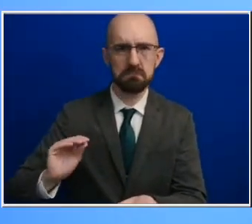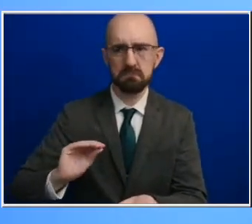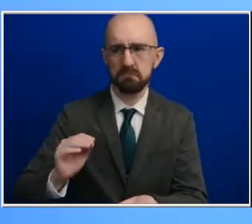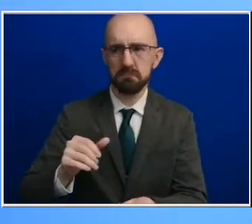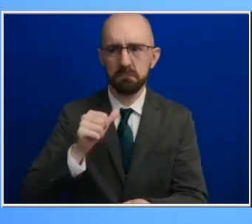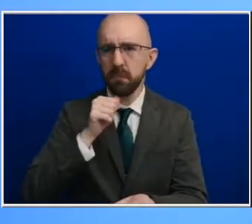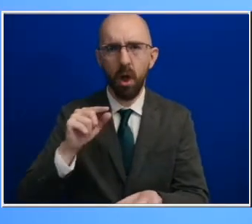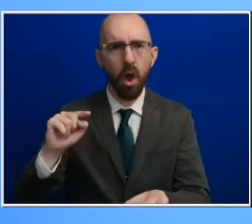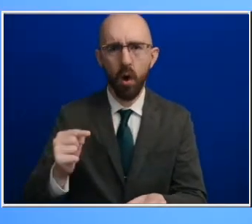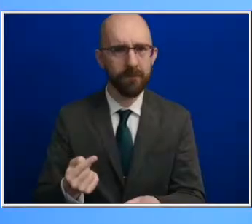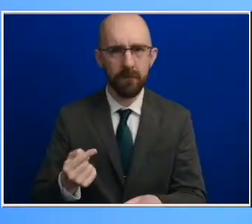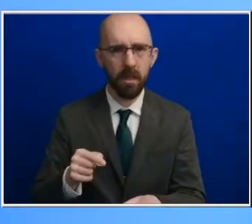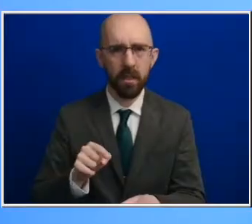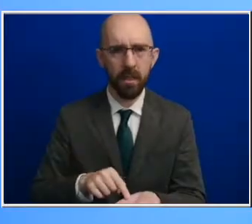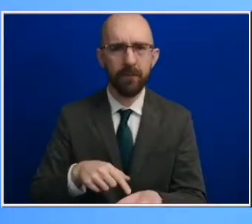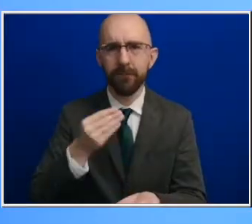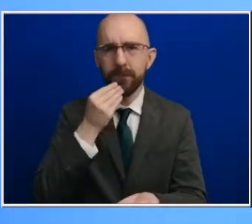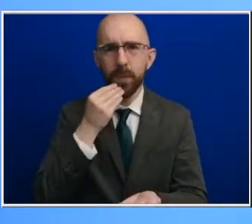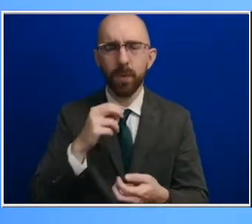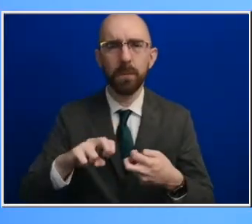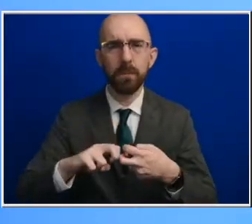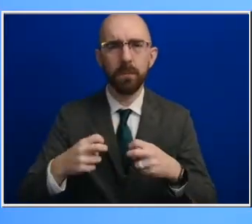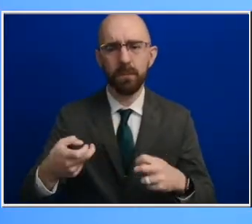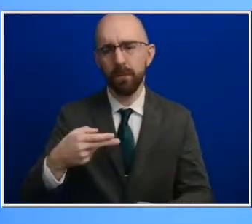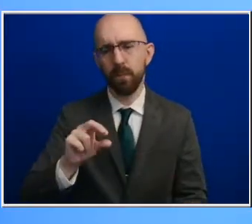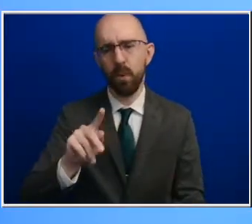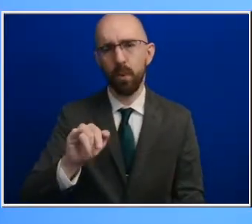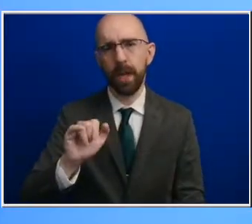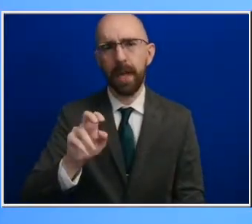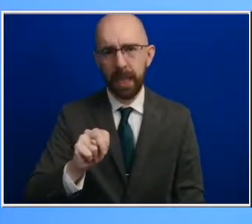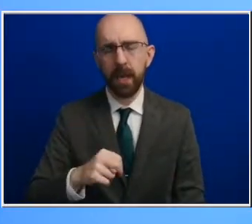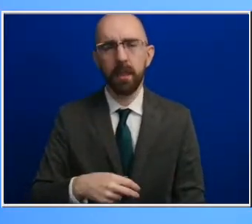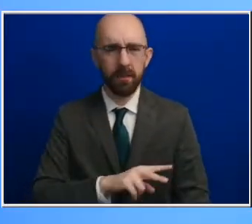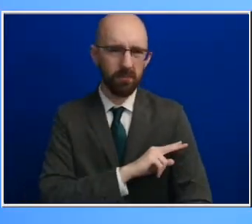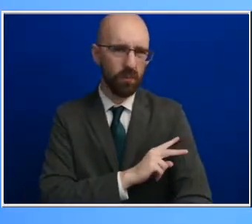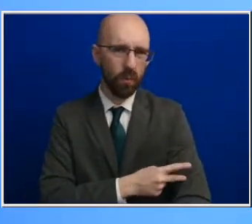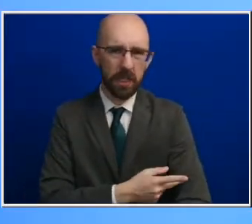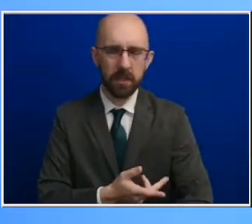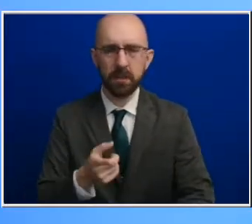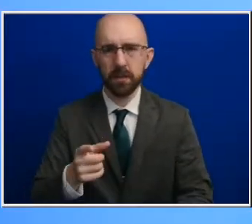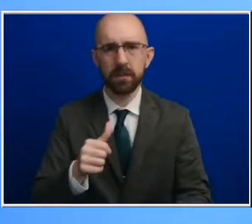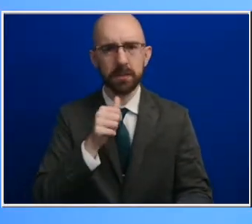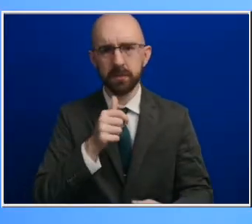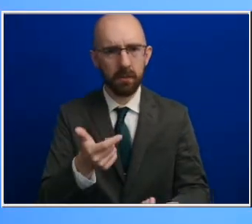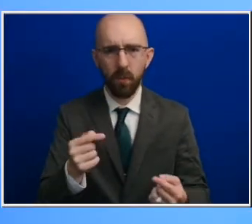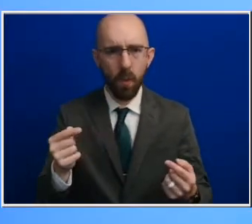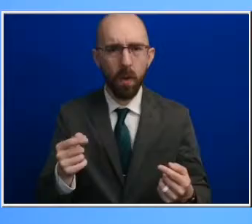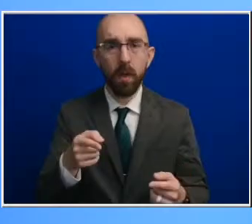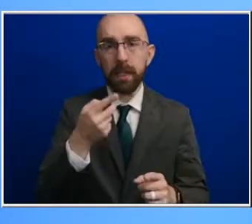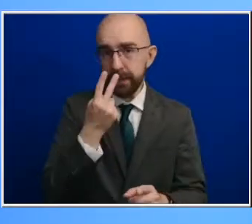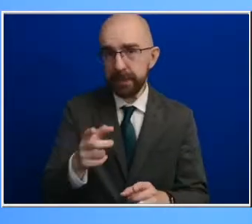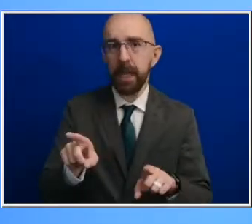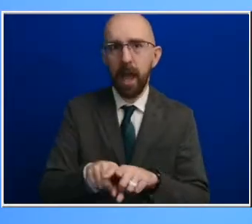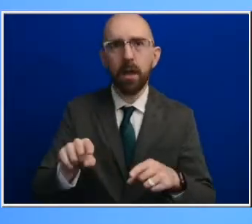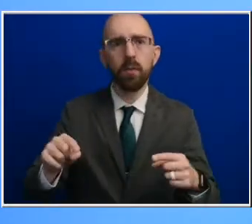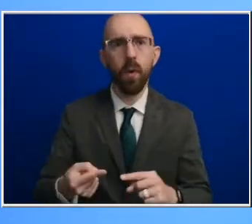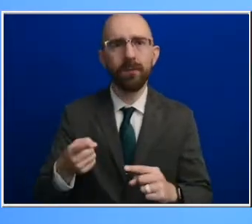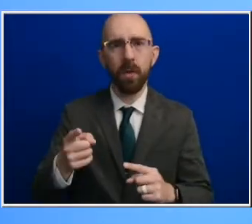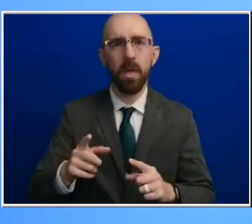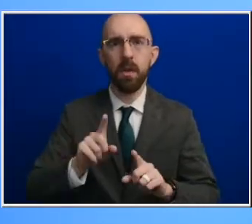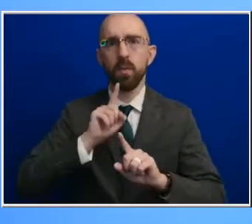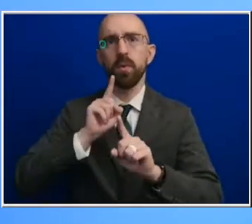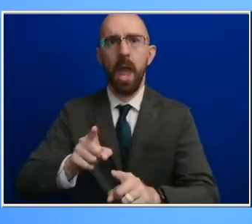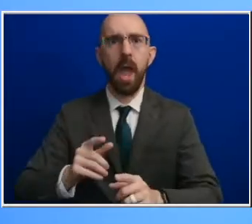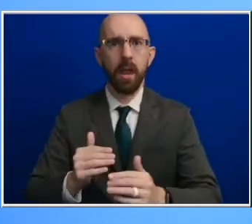non-harmful, a food protein, as harmful, and so it overreacts. And it almost treats it as